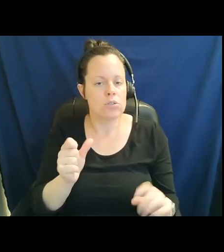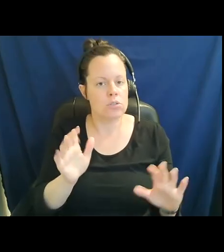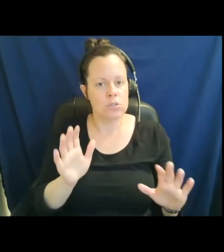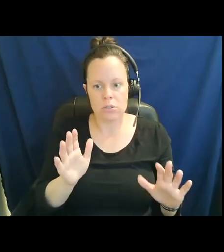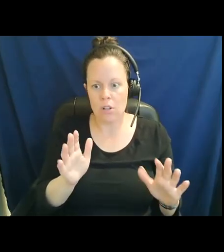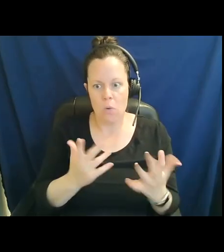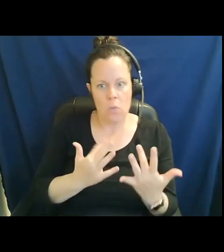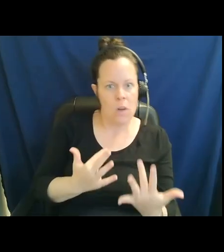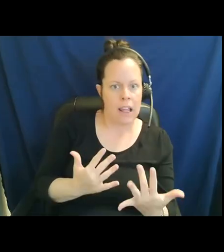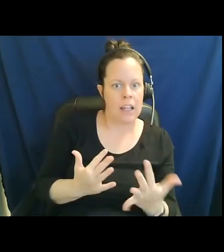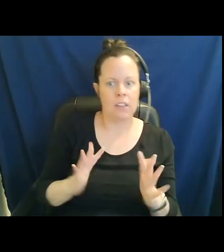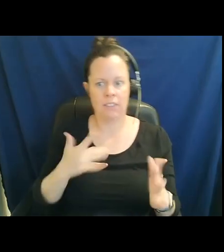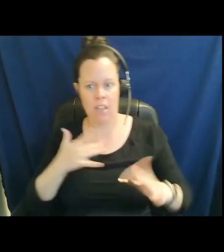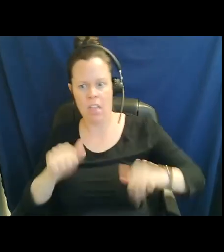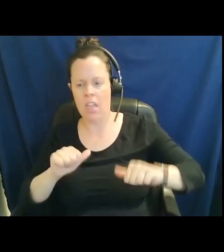we're here.